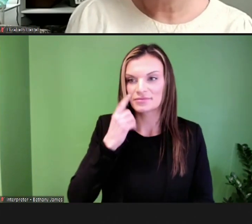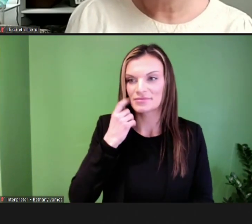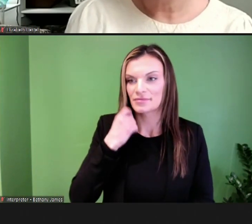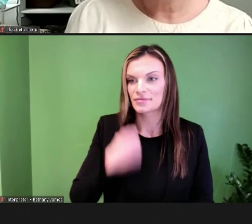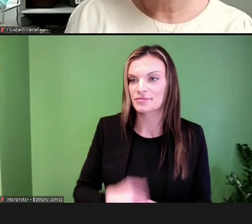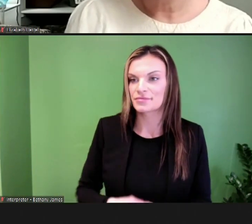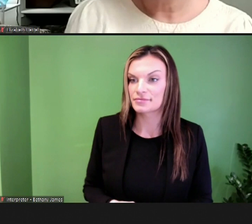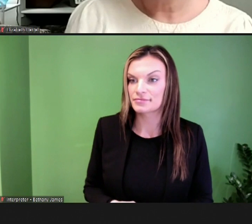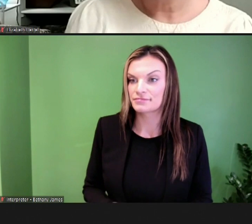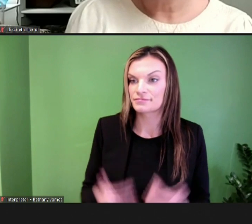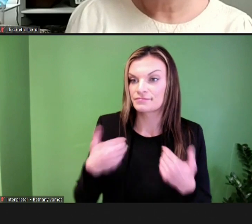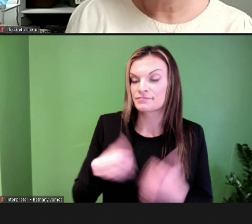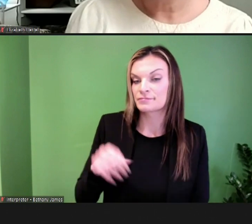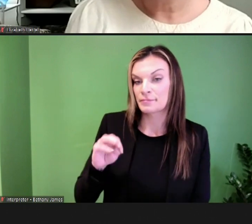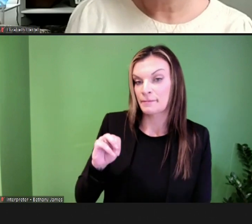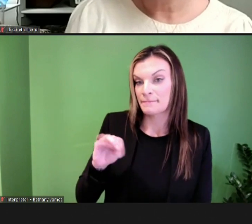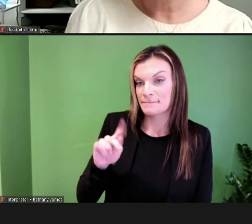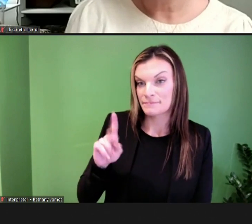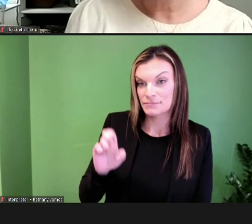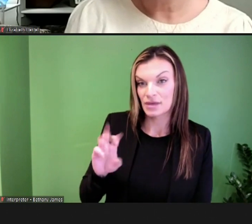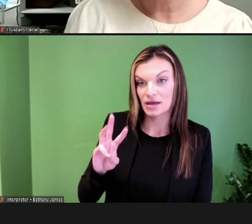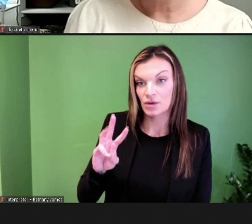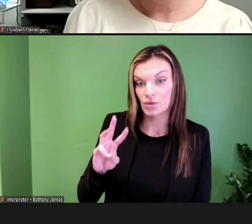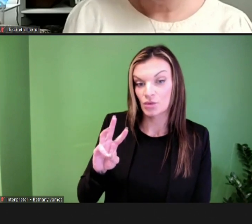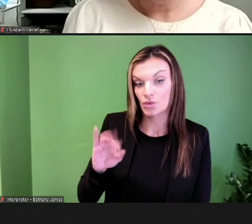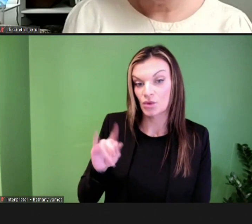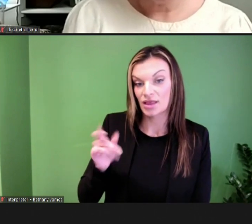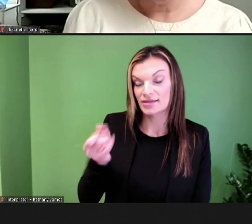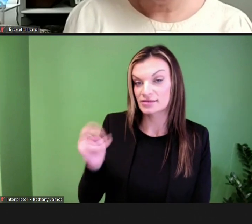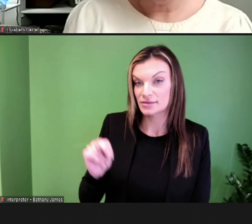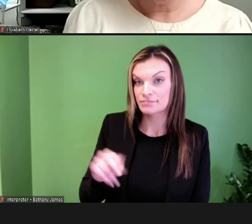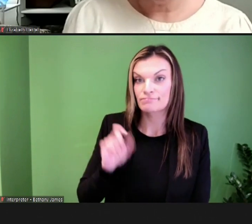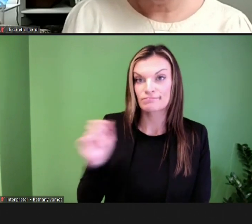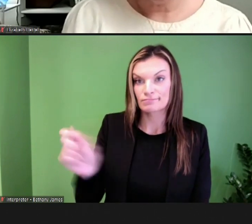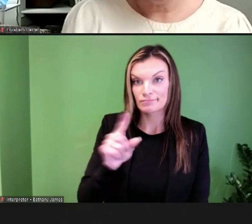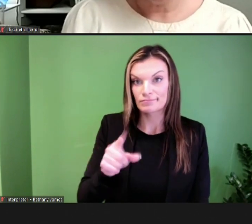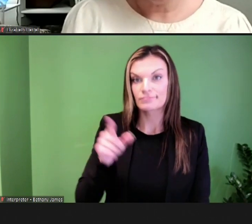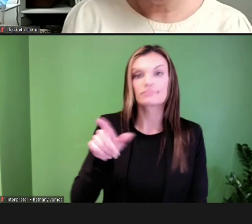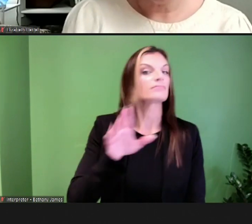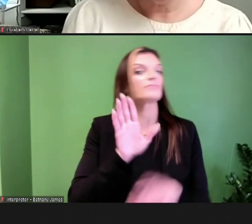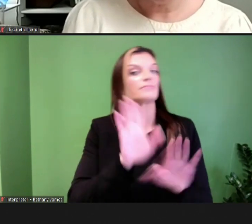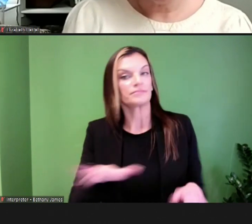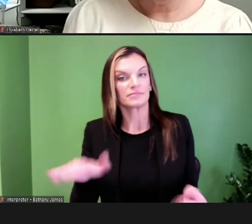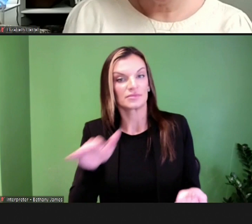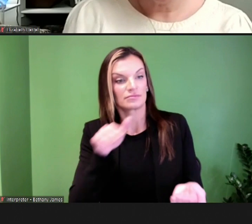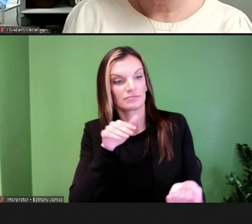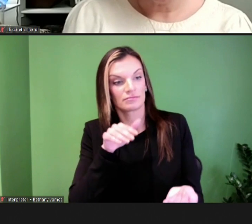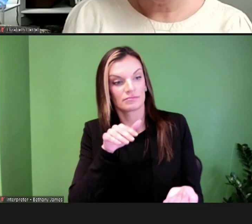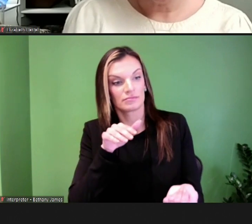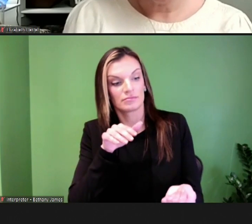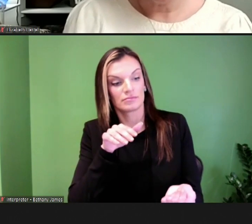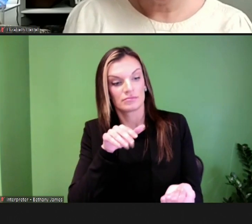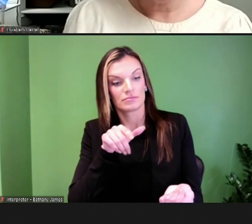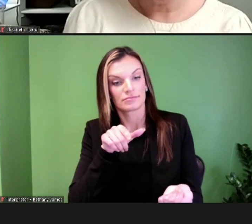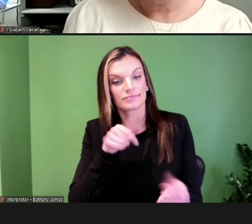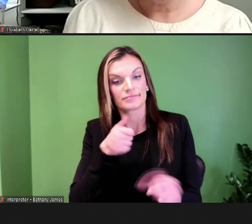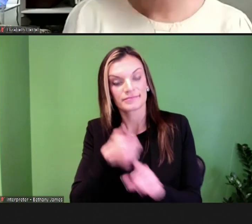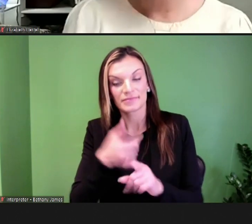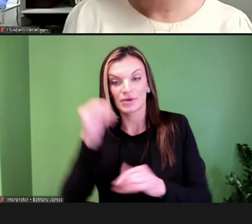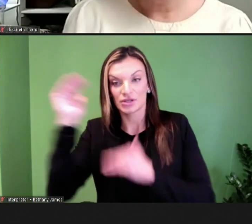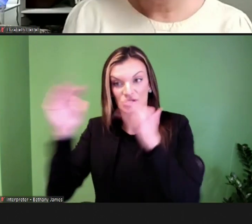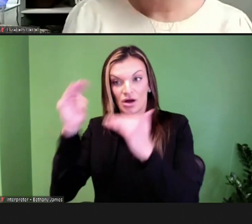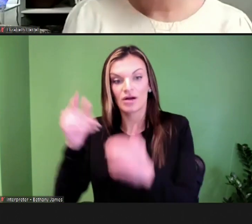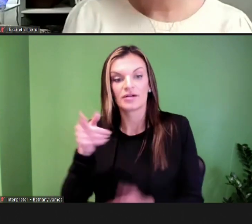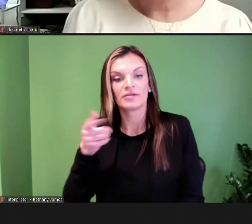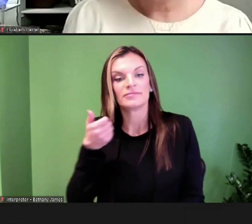This is from Mike Wilkinson from Bridge. What percentage of pediatric cases and adult cases are quote unquote